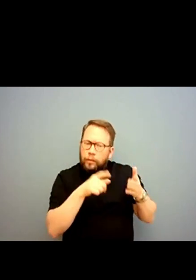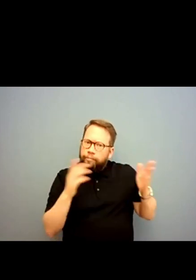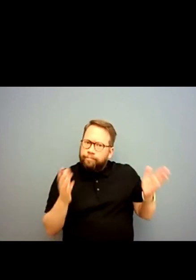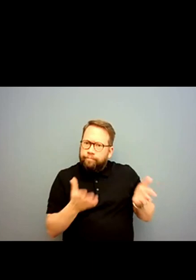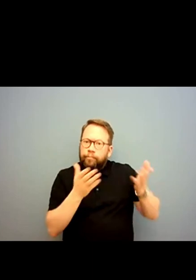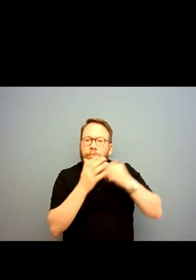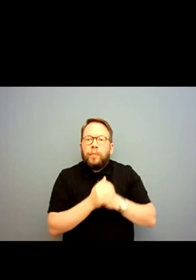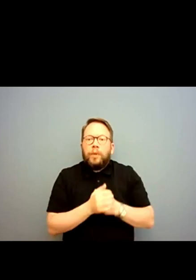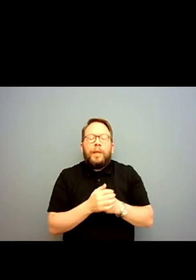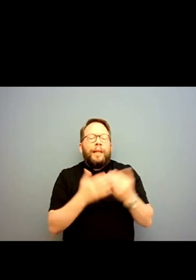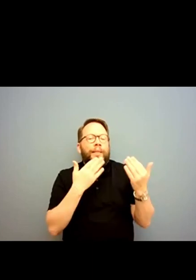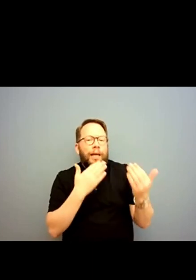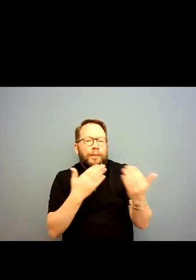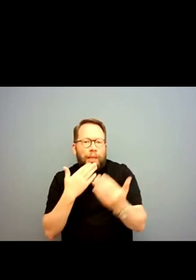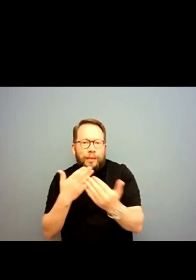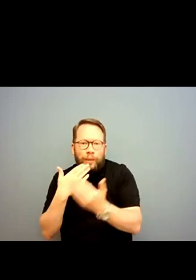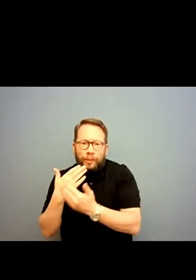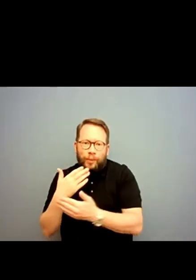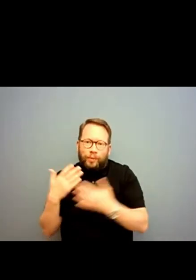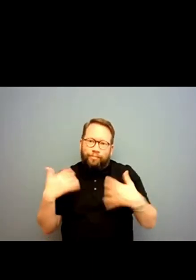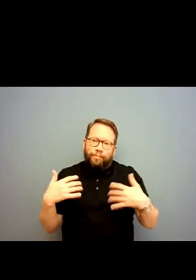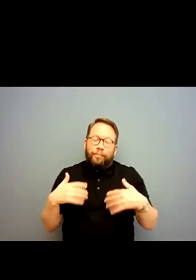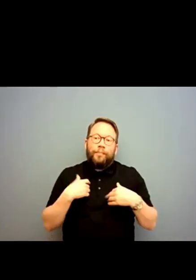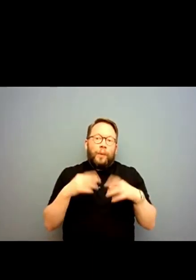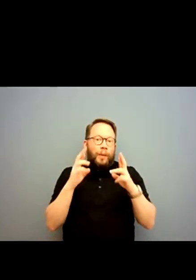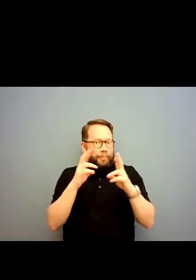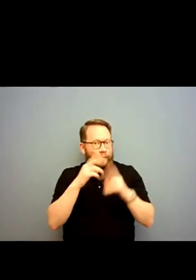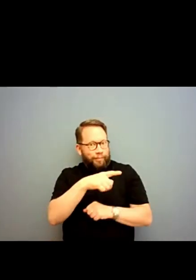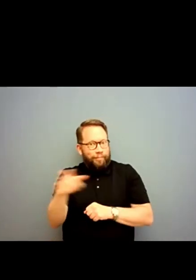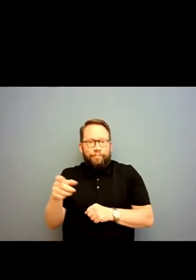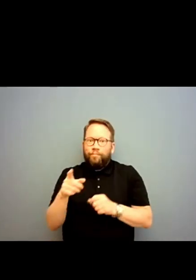the outcomes of today. Thank you so much, and back to you, Maria.